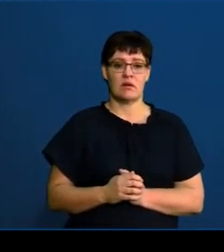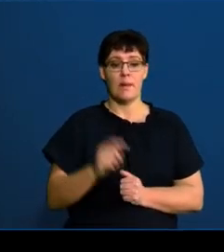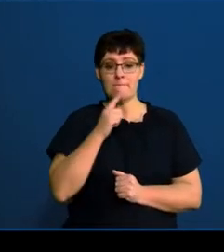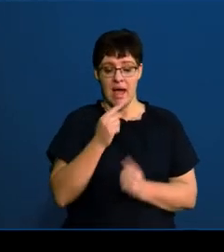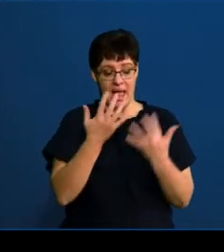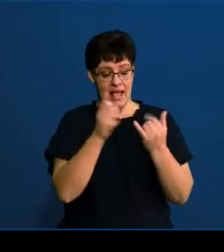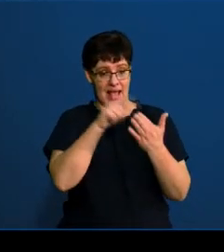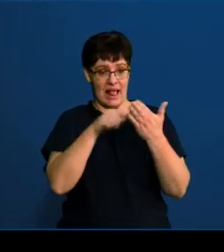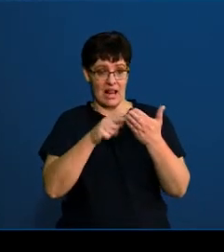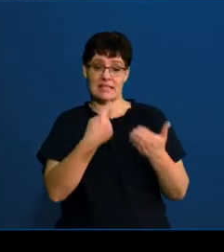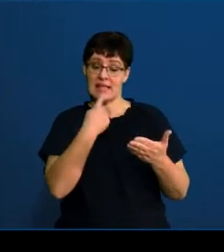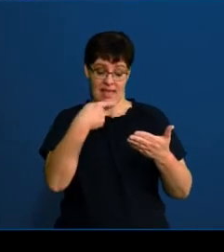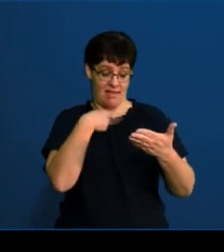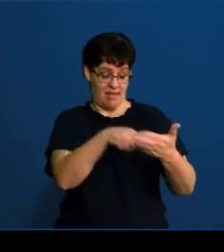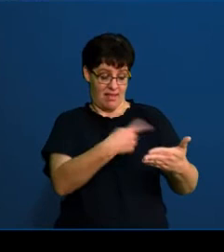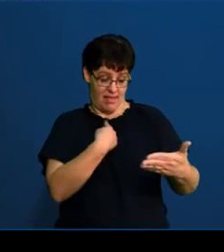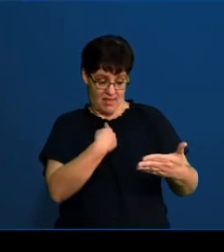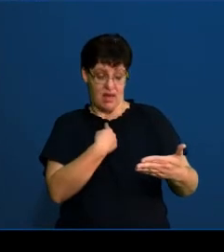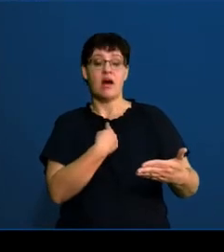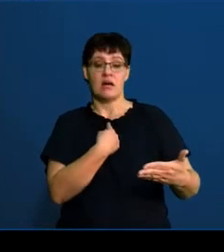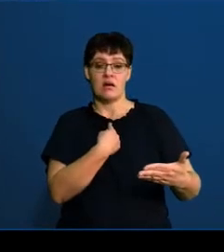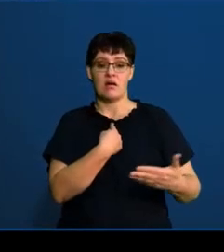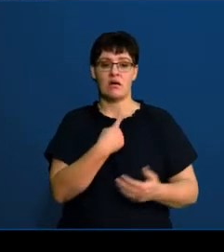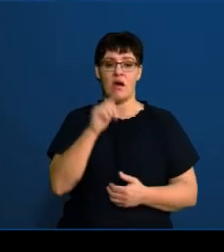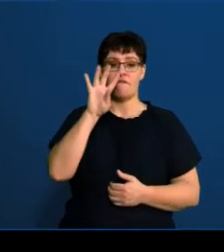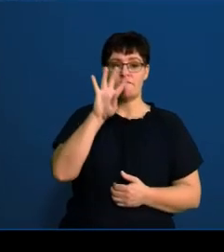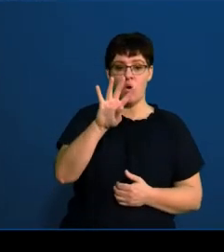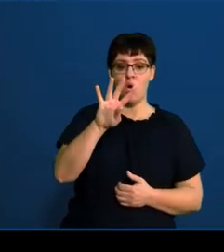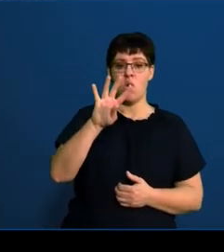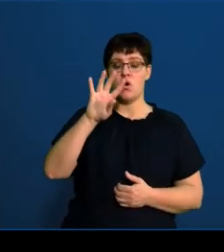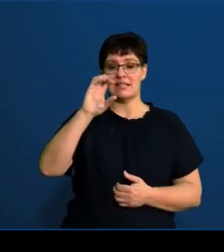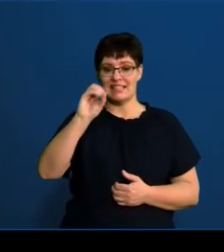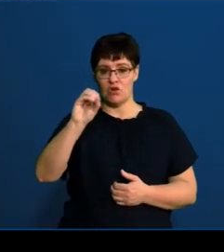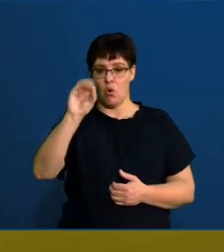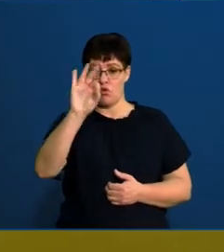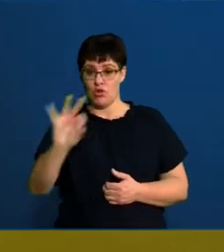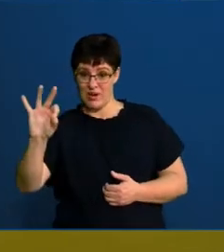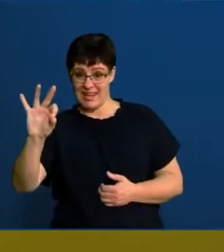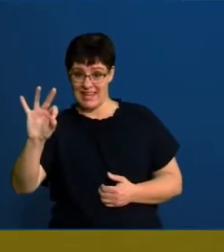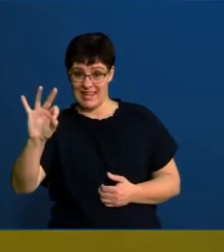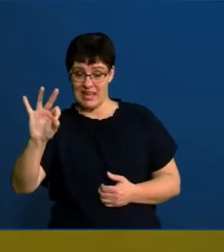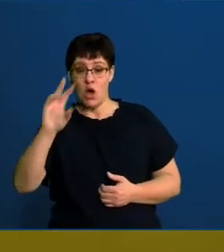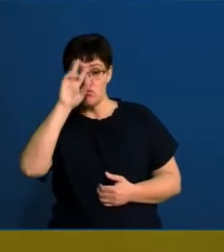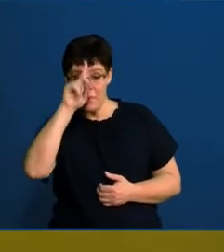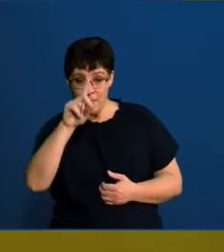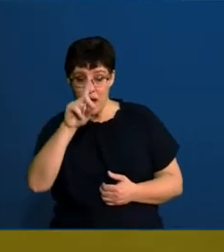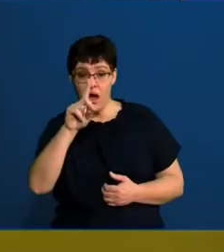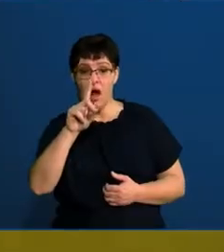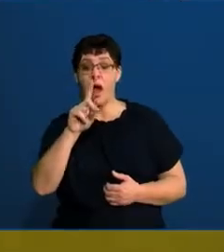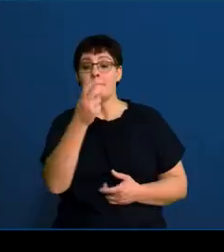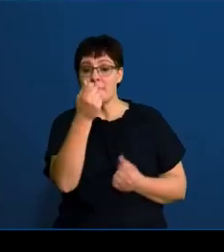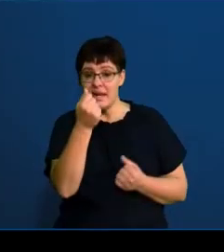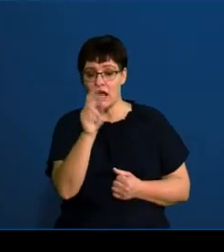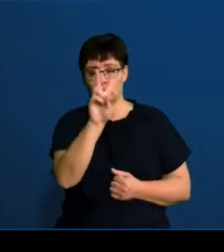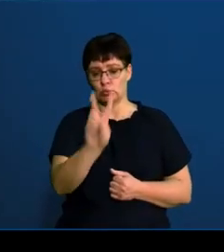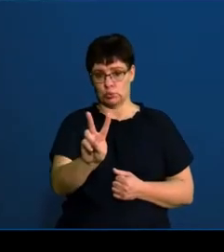said. My calculator said it was 403. But remember I said to you earlier, money is 2 decimal places. So we